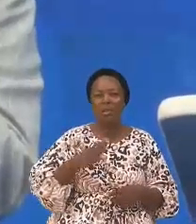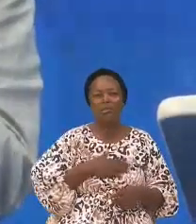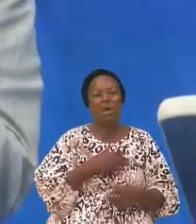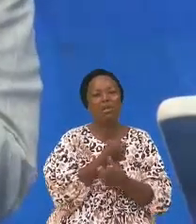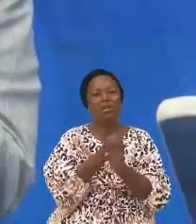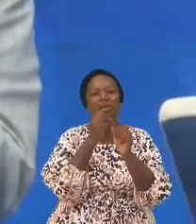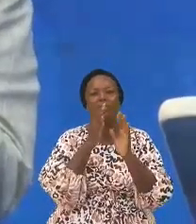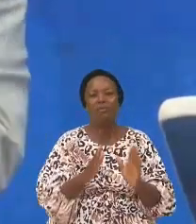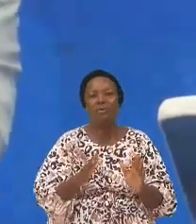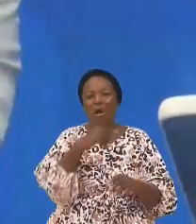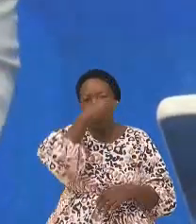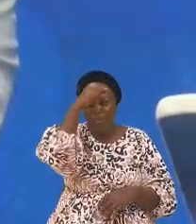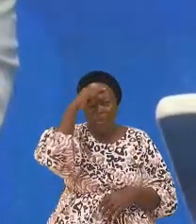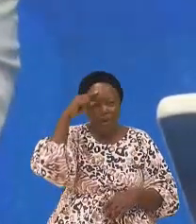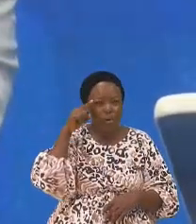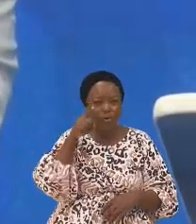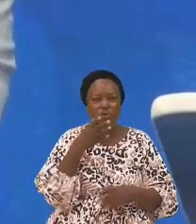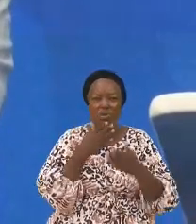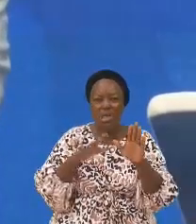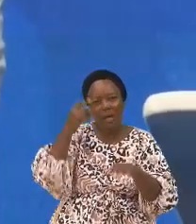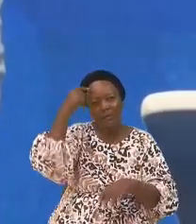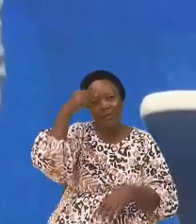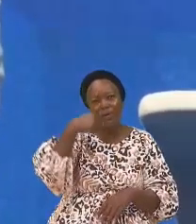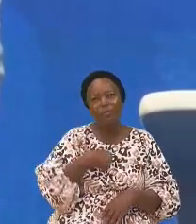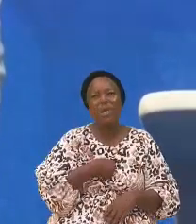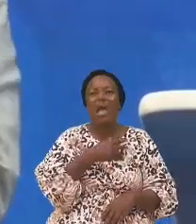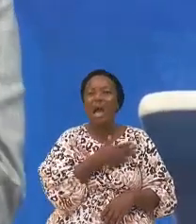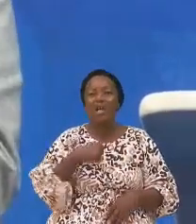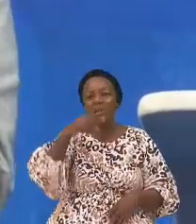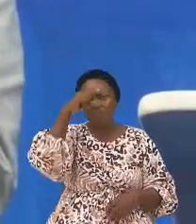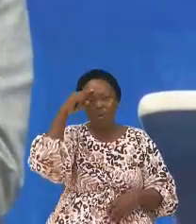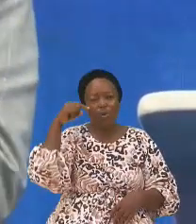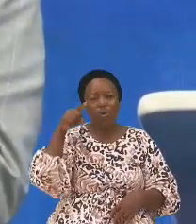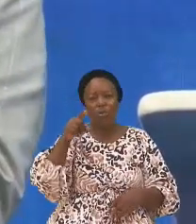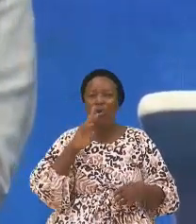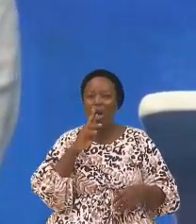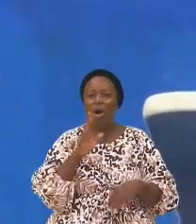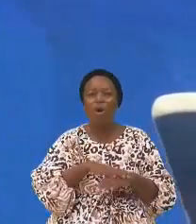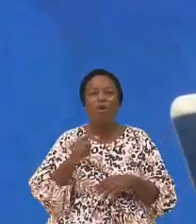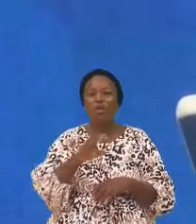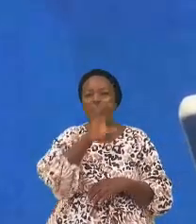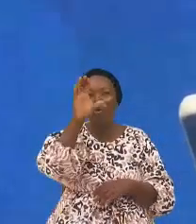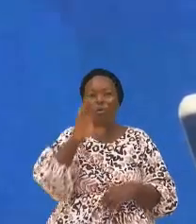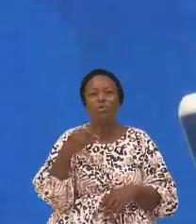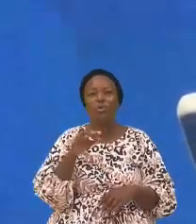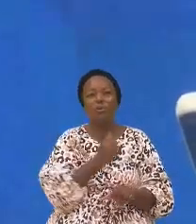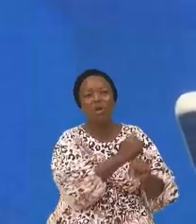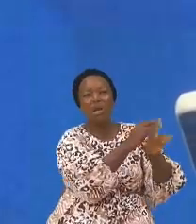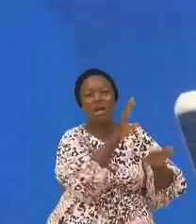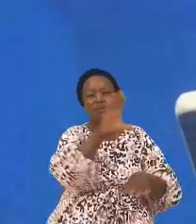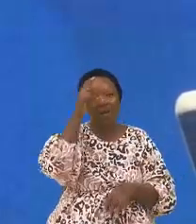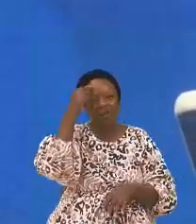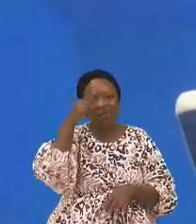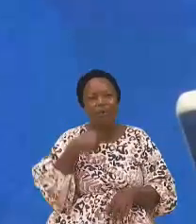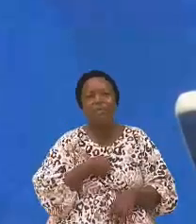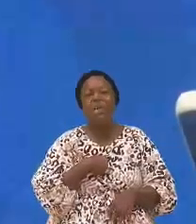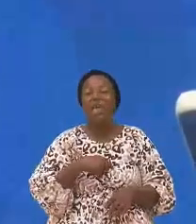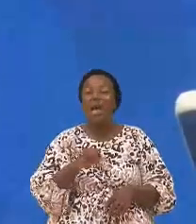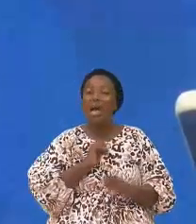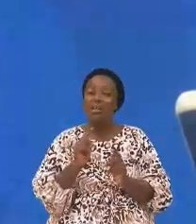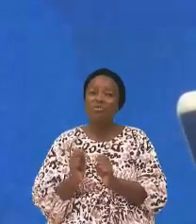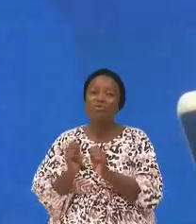my sins unto you, Christ, my Savior, because you died for me and because you